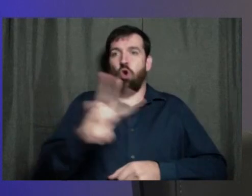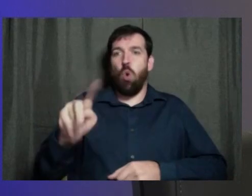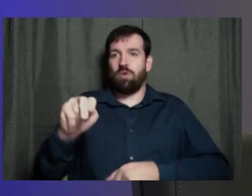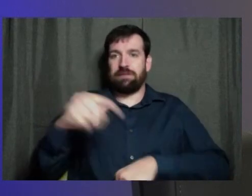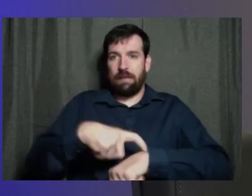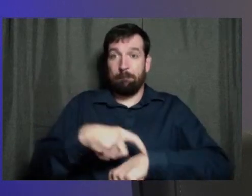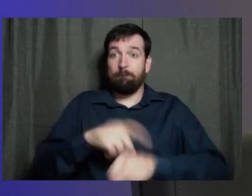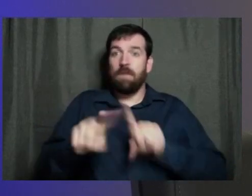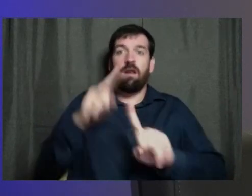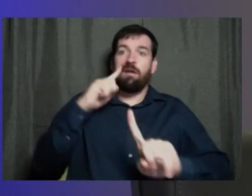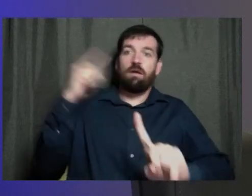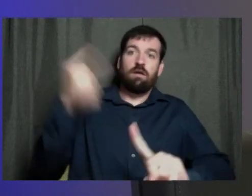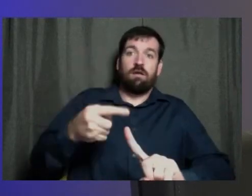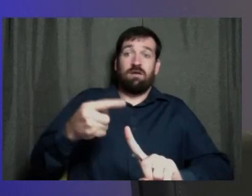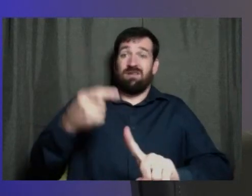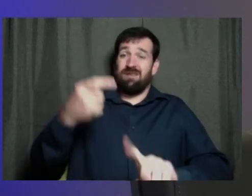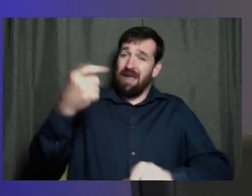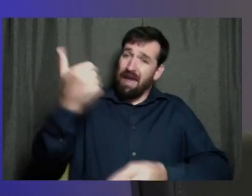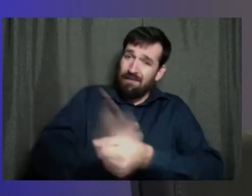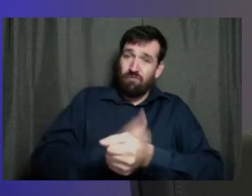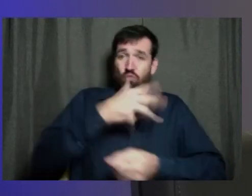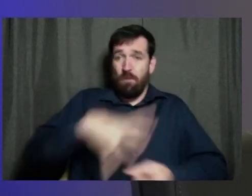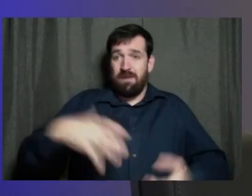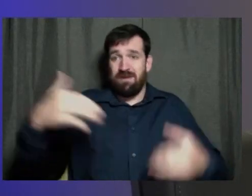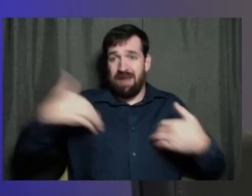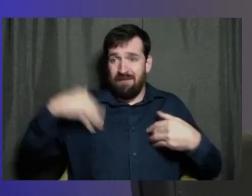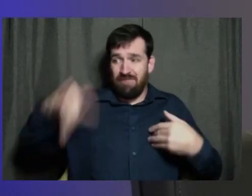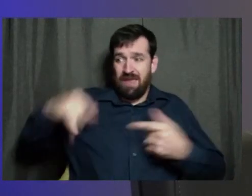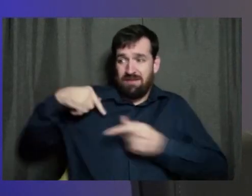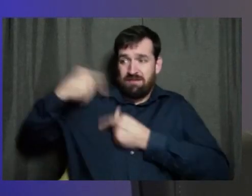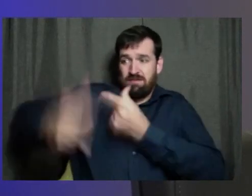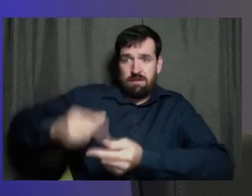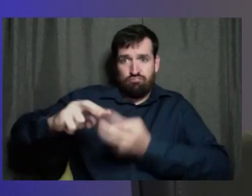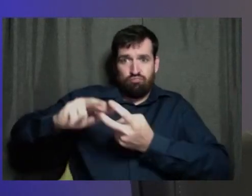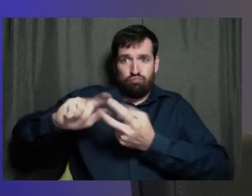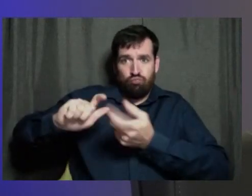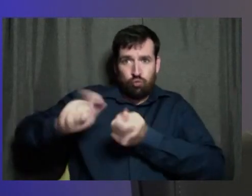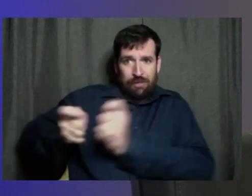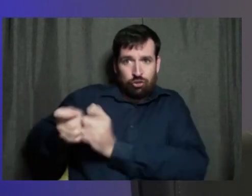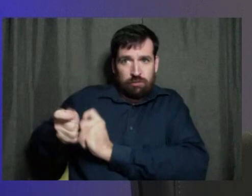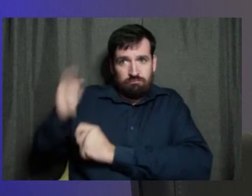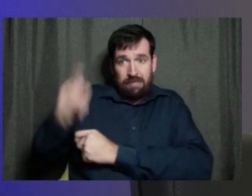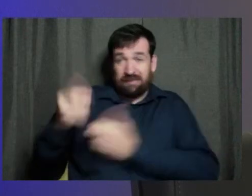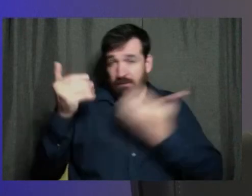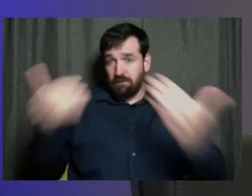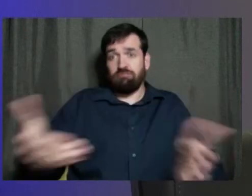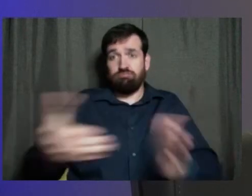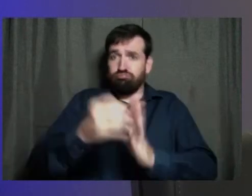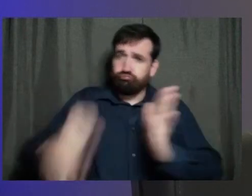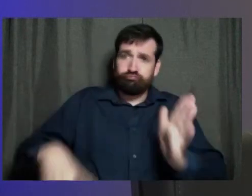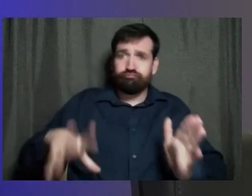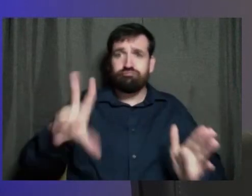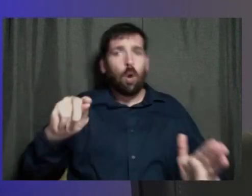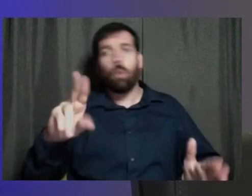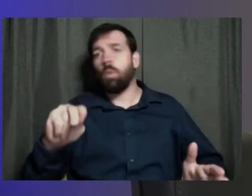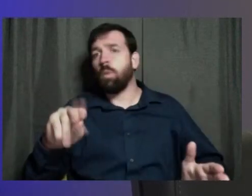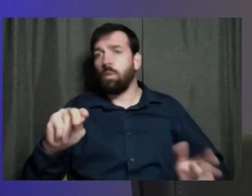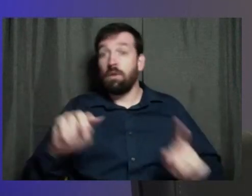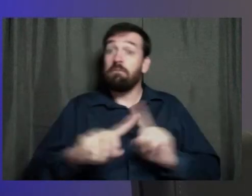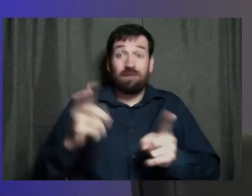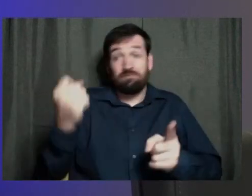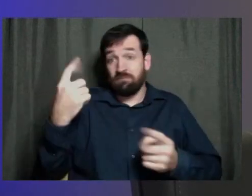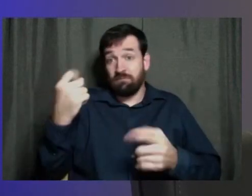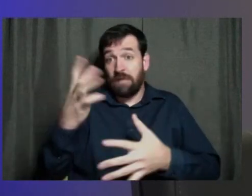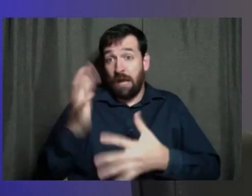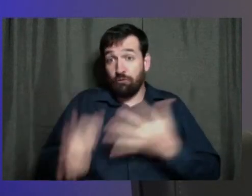not that every woman that harbors one of these genetic mutations has to move forward with this preventative surgery, although that's certainly an option. There are